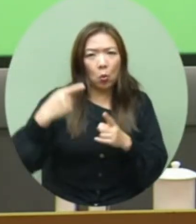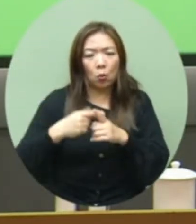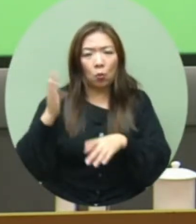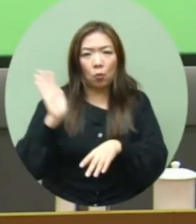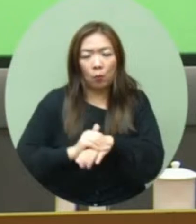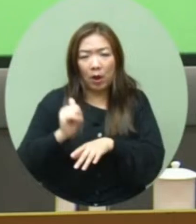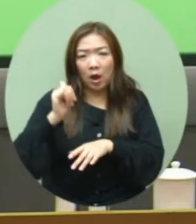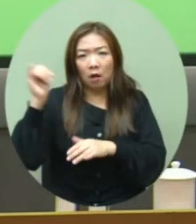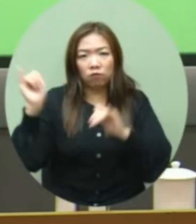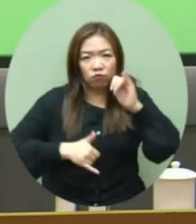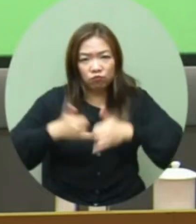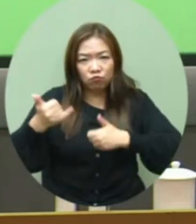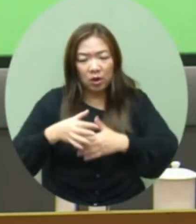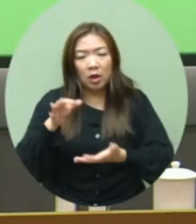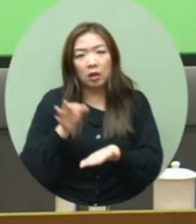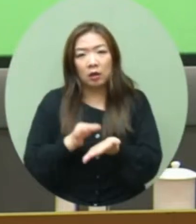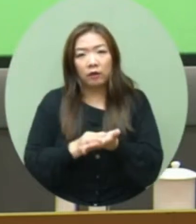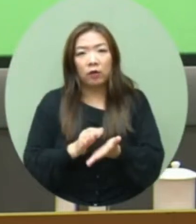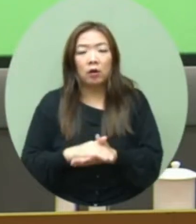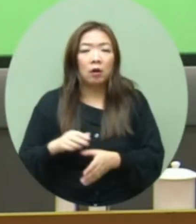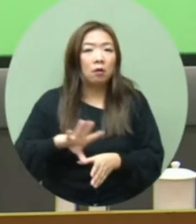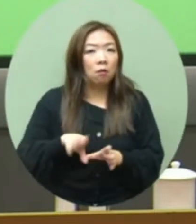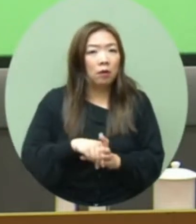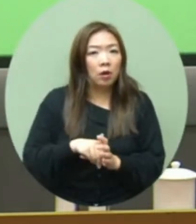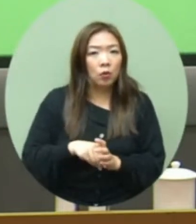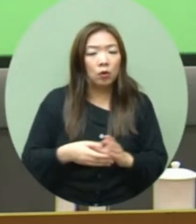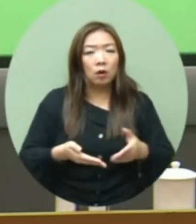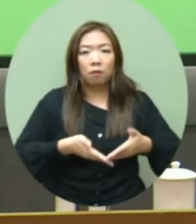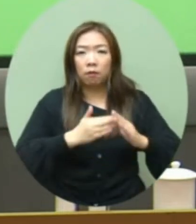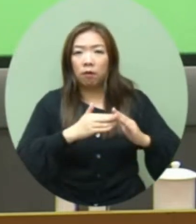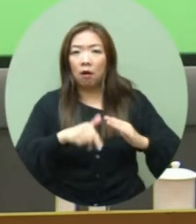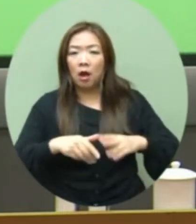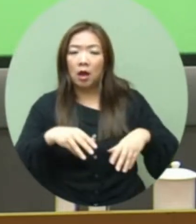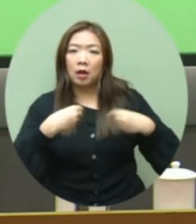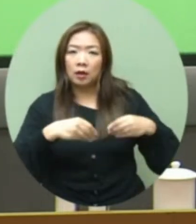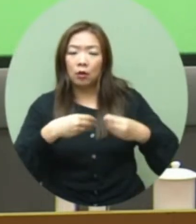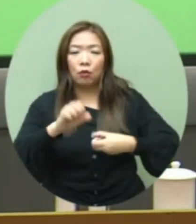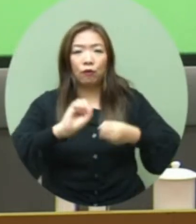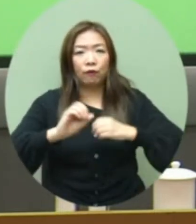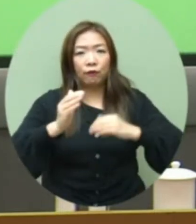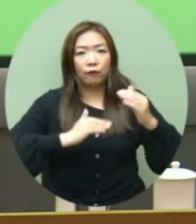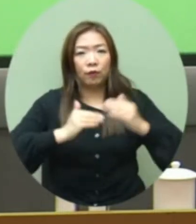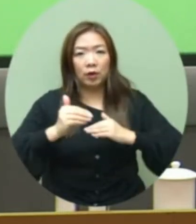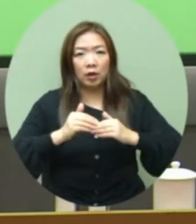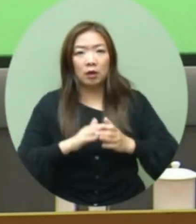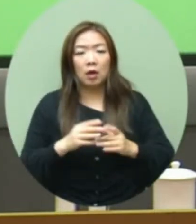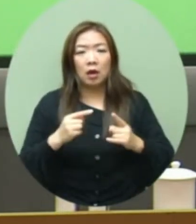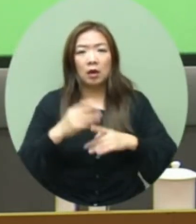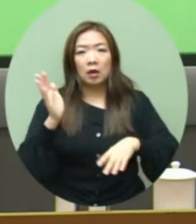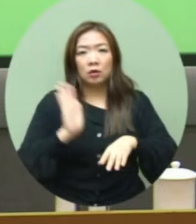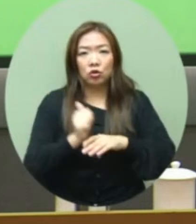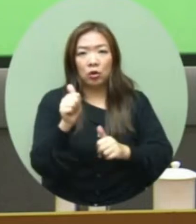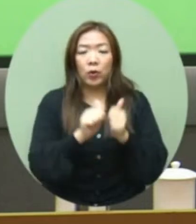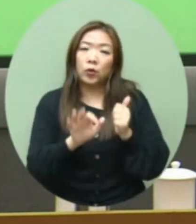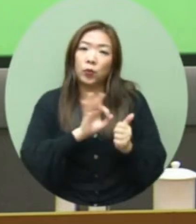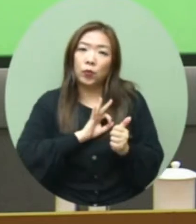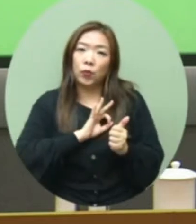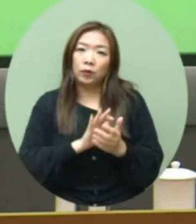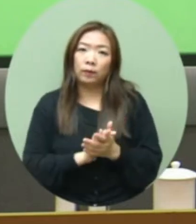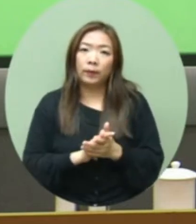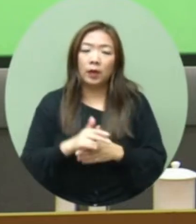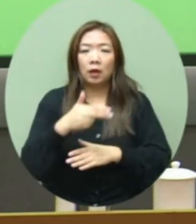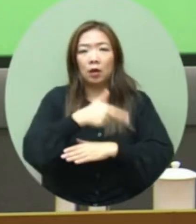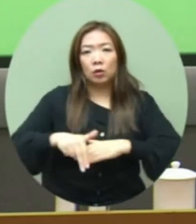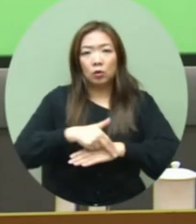We also want to turn Hong Kong into a hub for international high-caliber talent. We will set up a